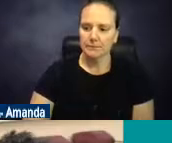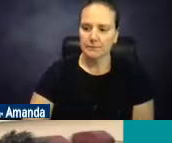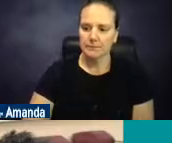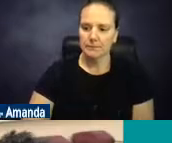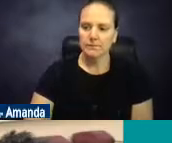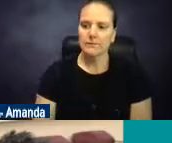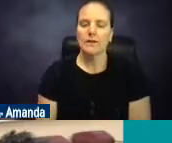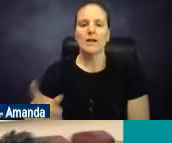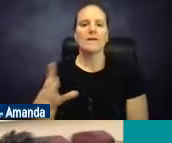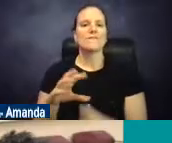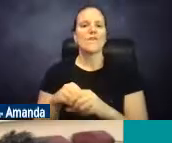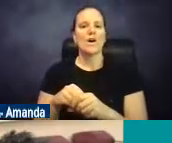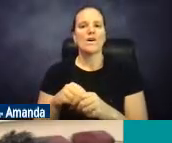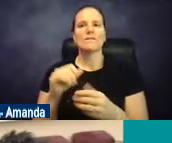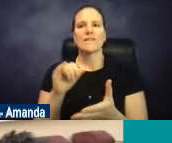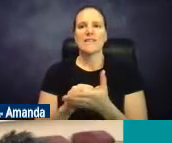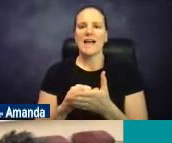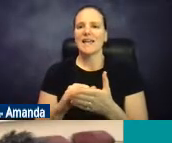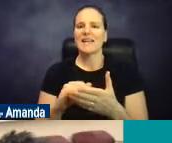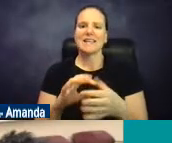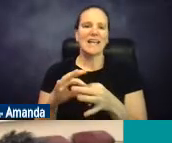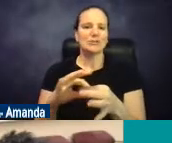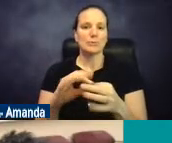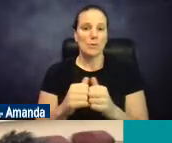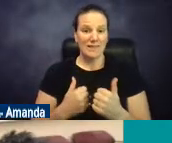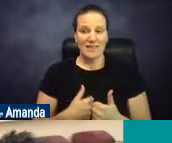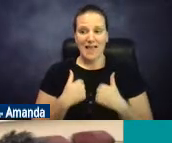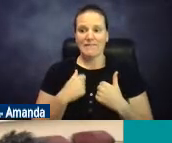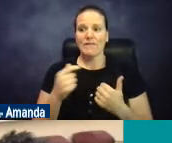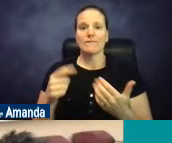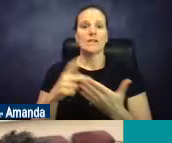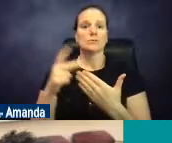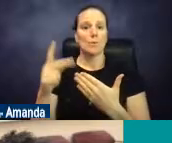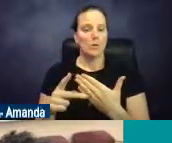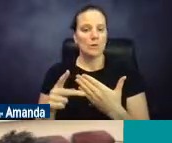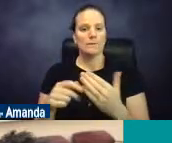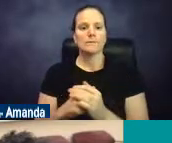engagements throughout the life of this program. It is